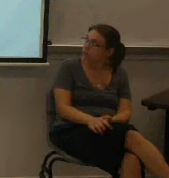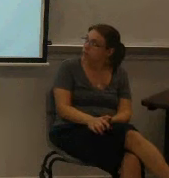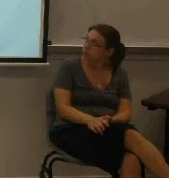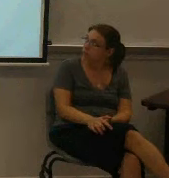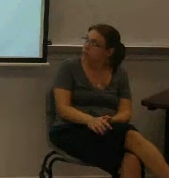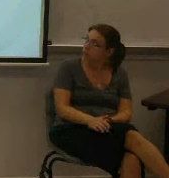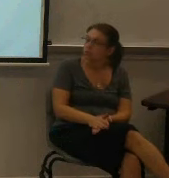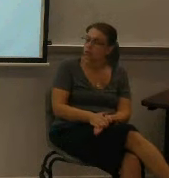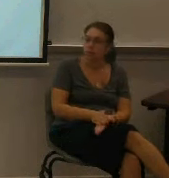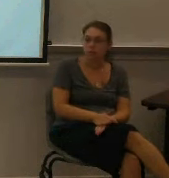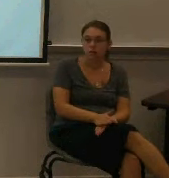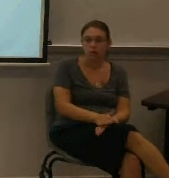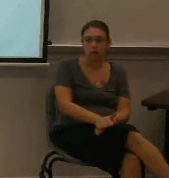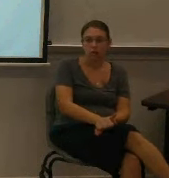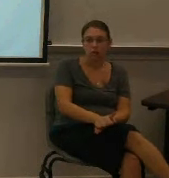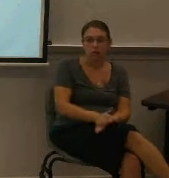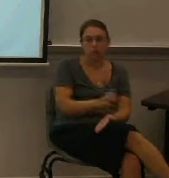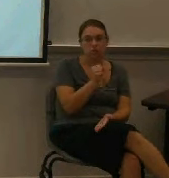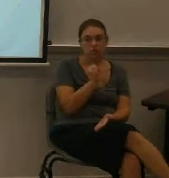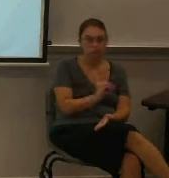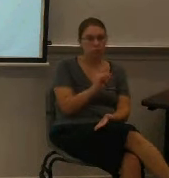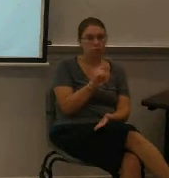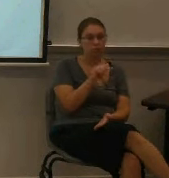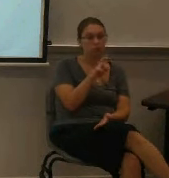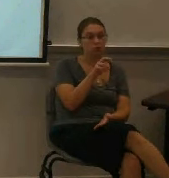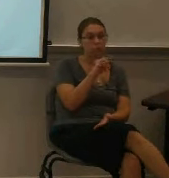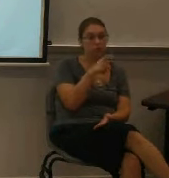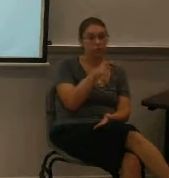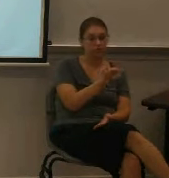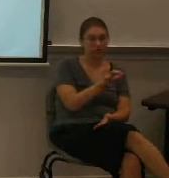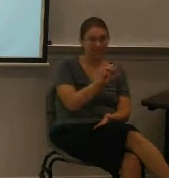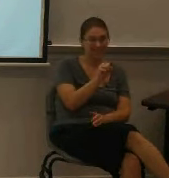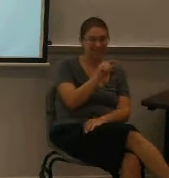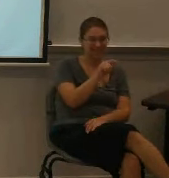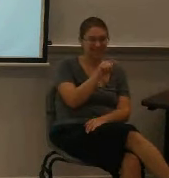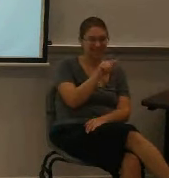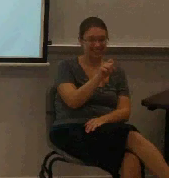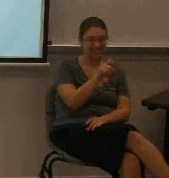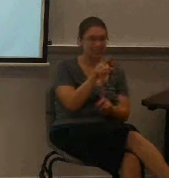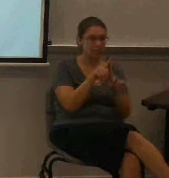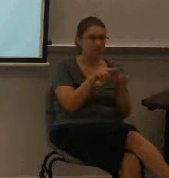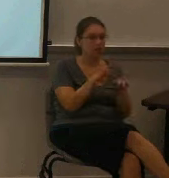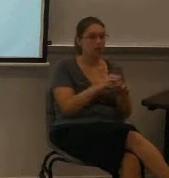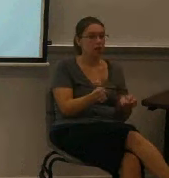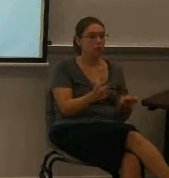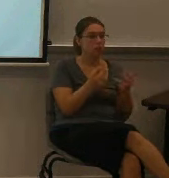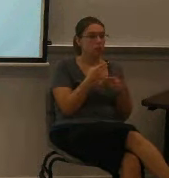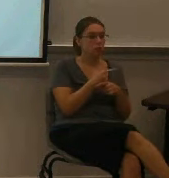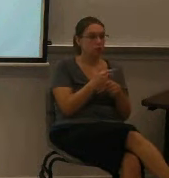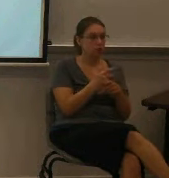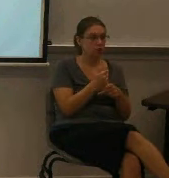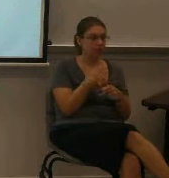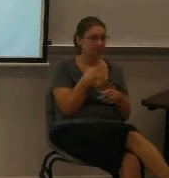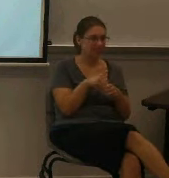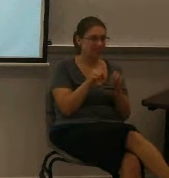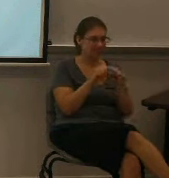So essentially, trophic state ultimately is based on how much production there is in the system,